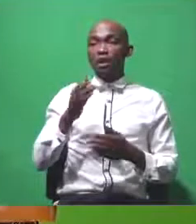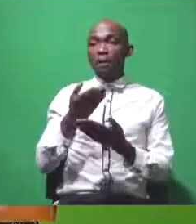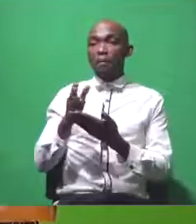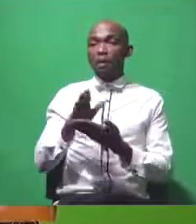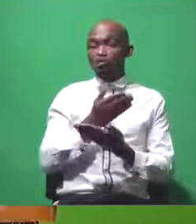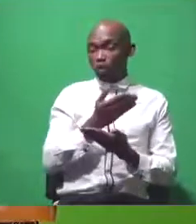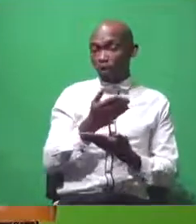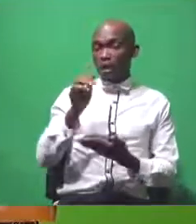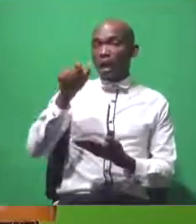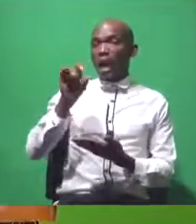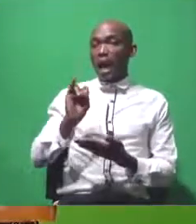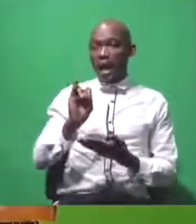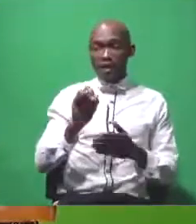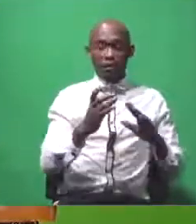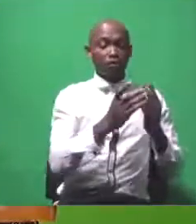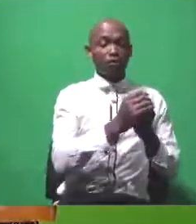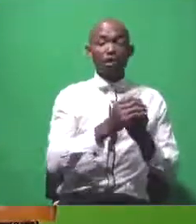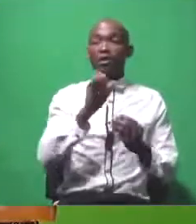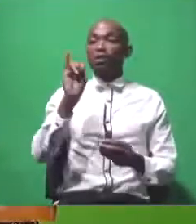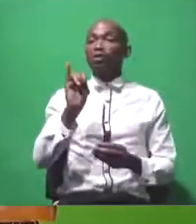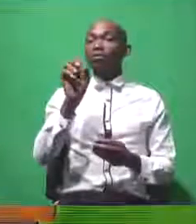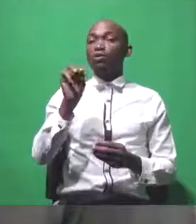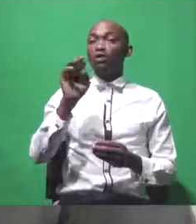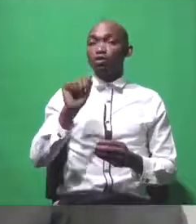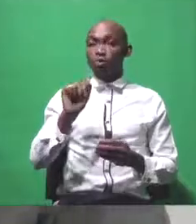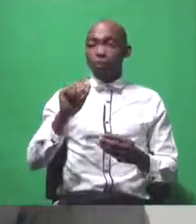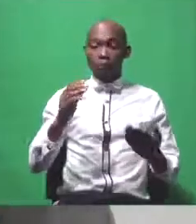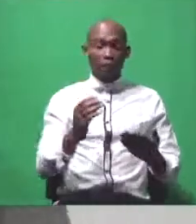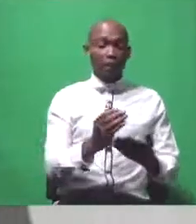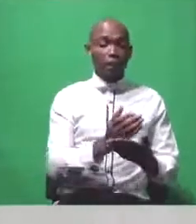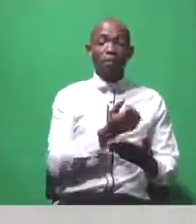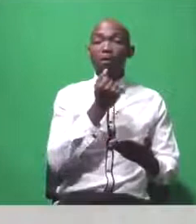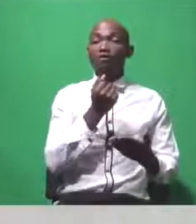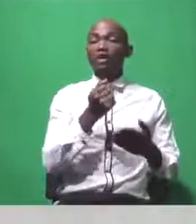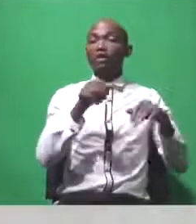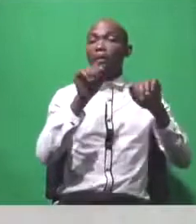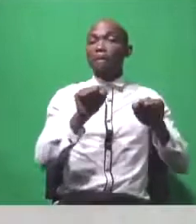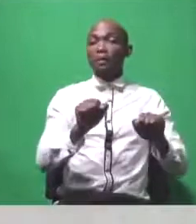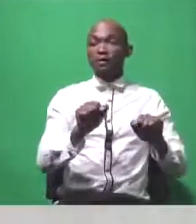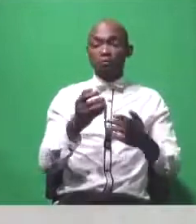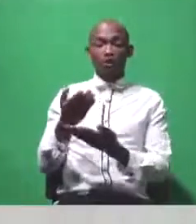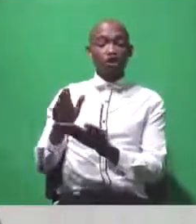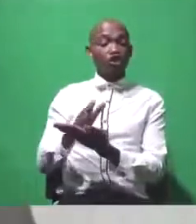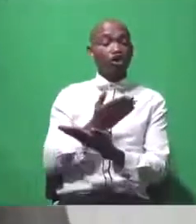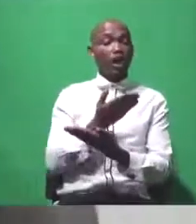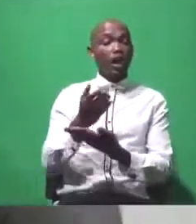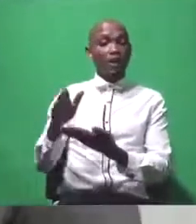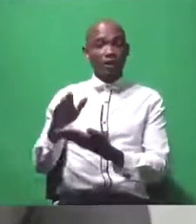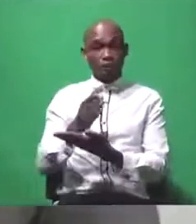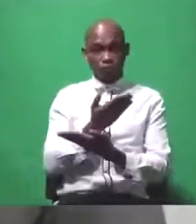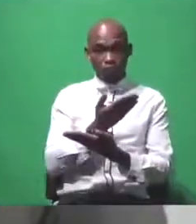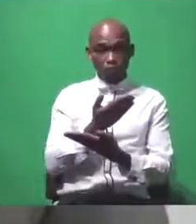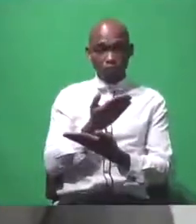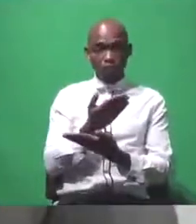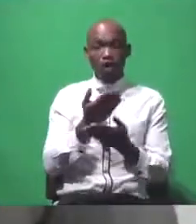If the business receive a profit, the profit will be shared. Or if the business receive